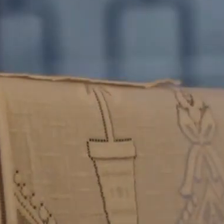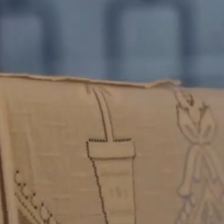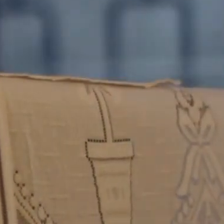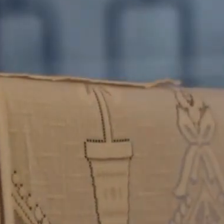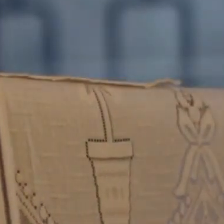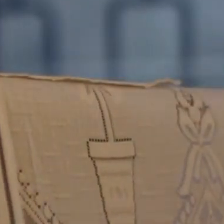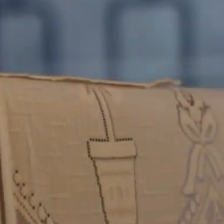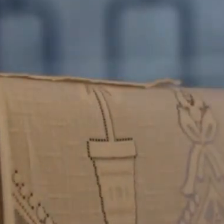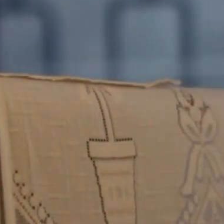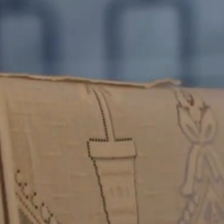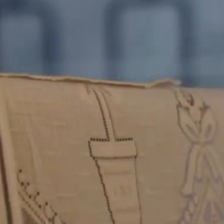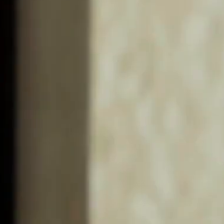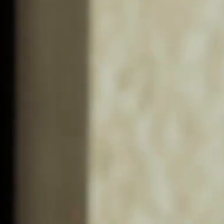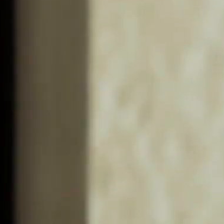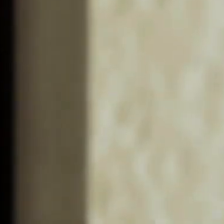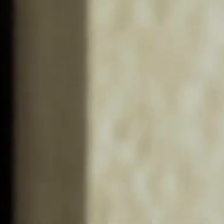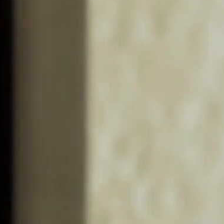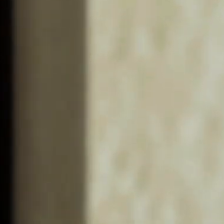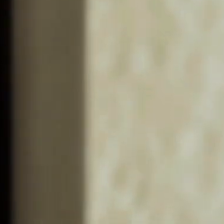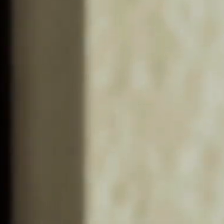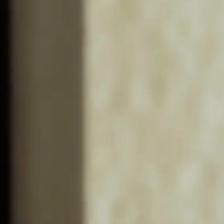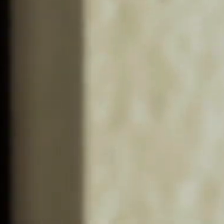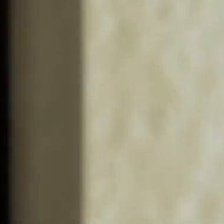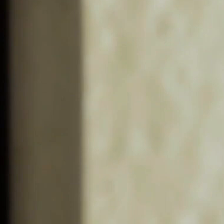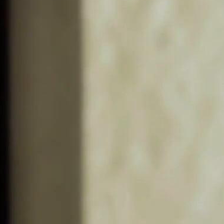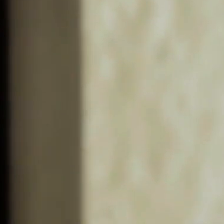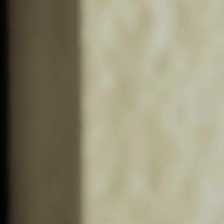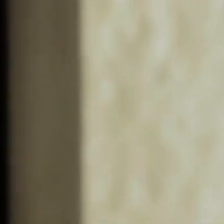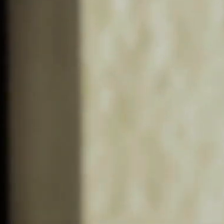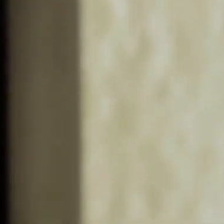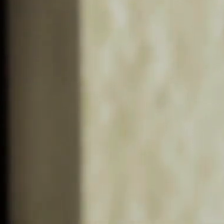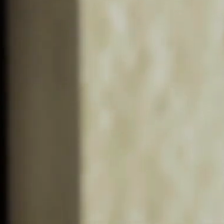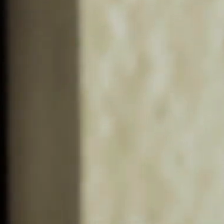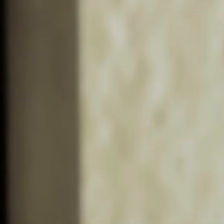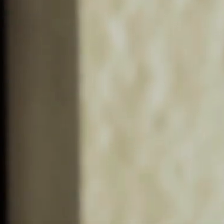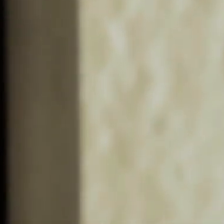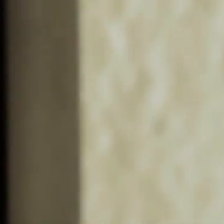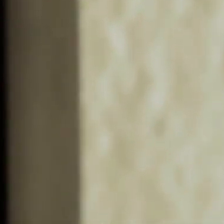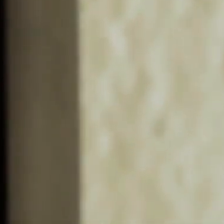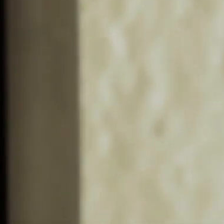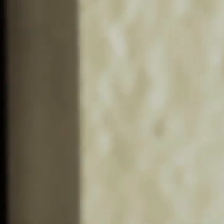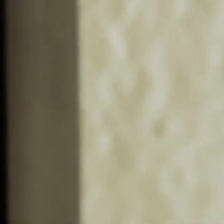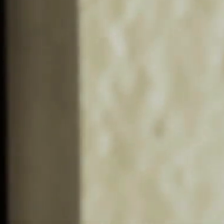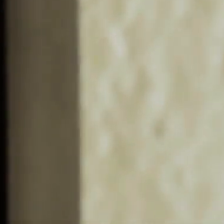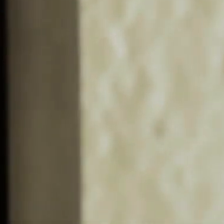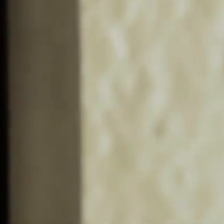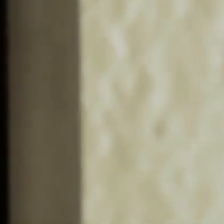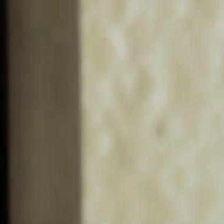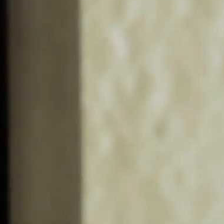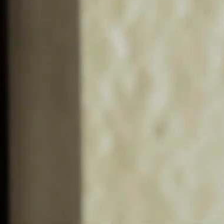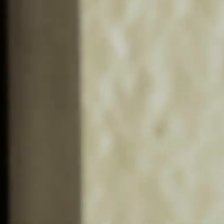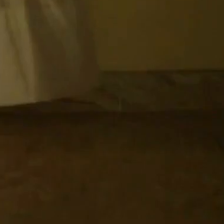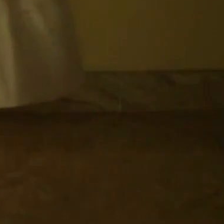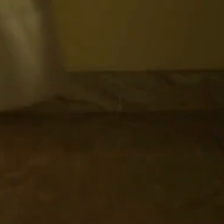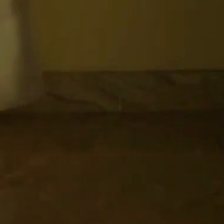mother when she needed me most, especially in her old age, when she was not in good health, and that I was not very close to her, and that